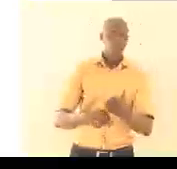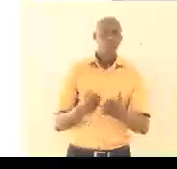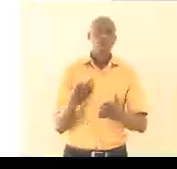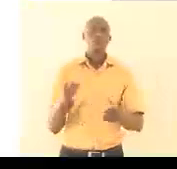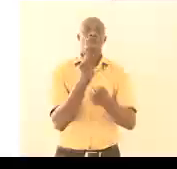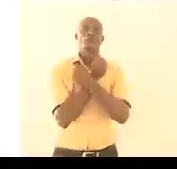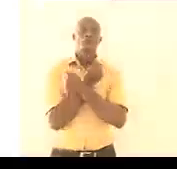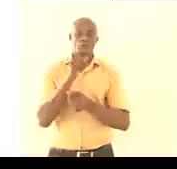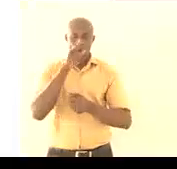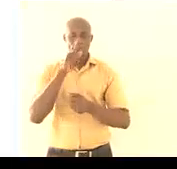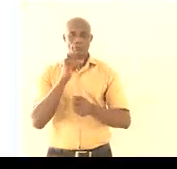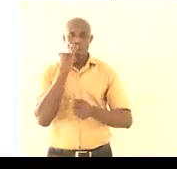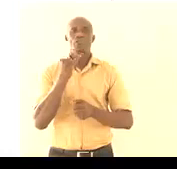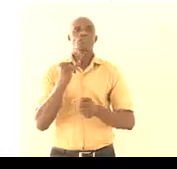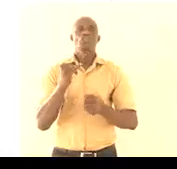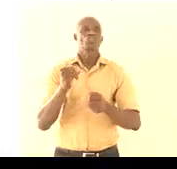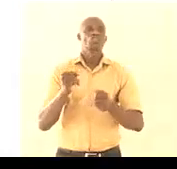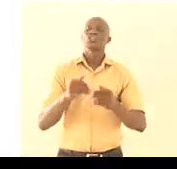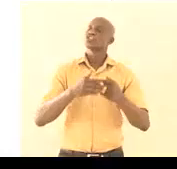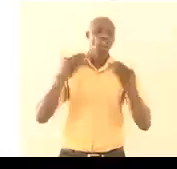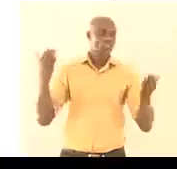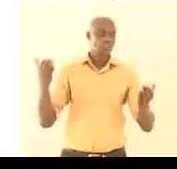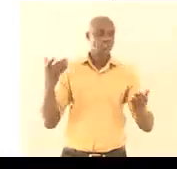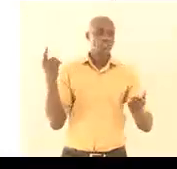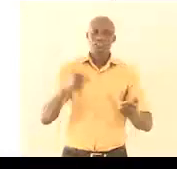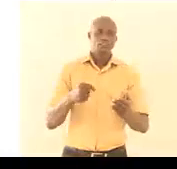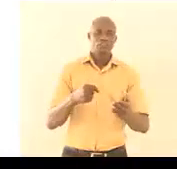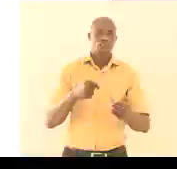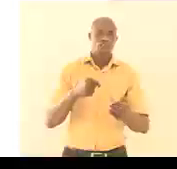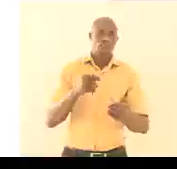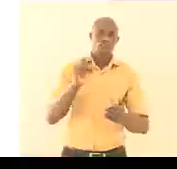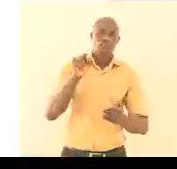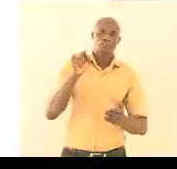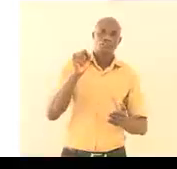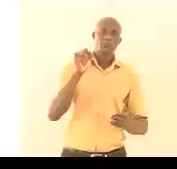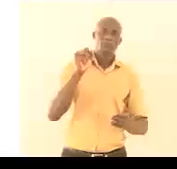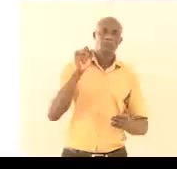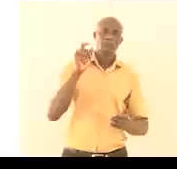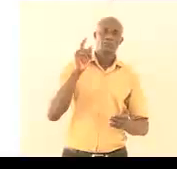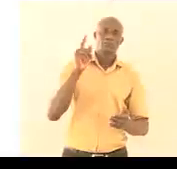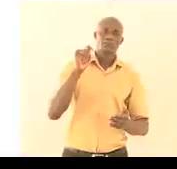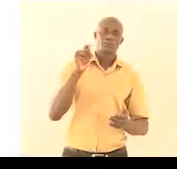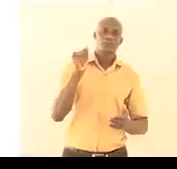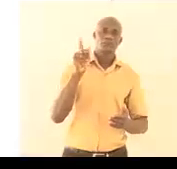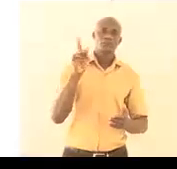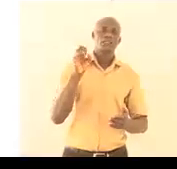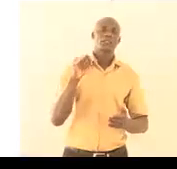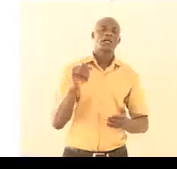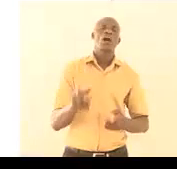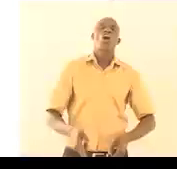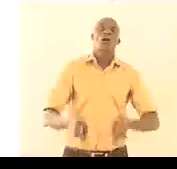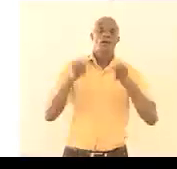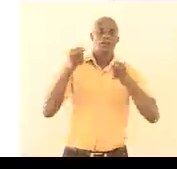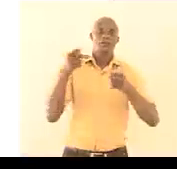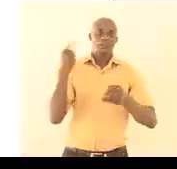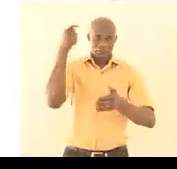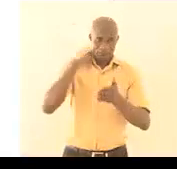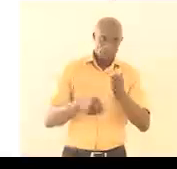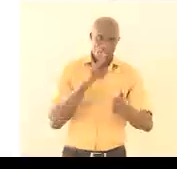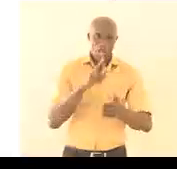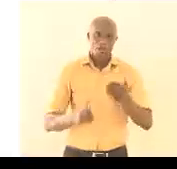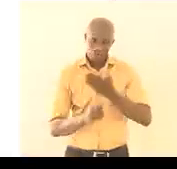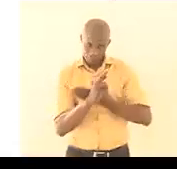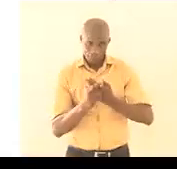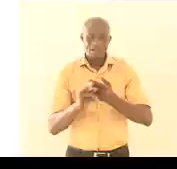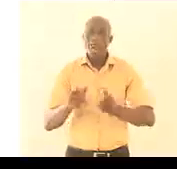is stupendous. The stakes are high. The price of loving is enormous. The